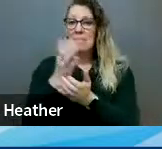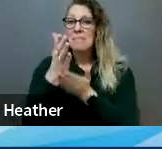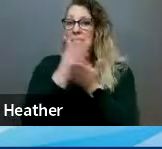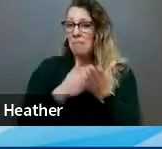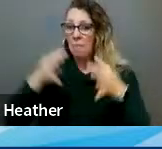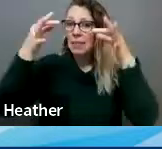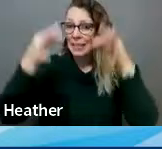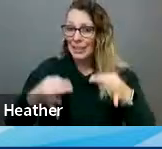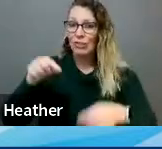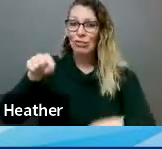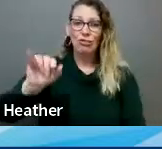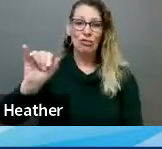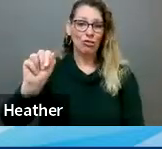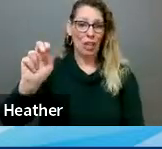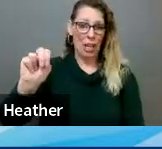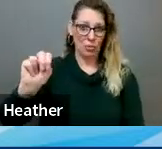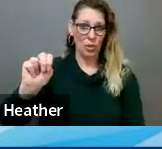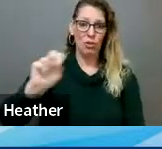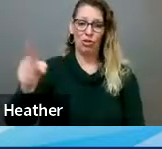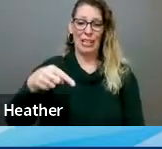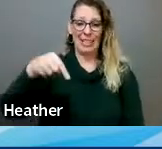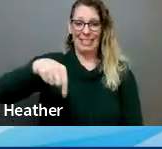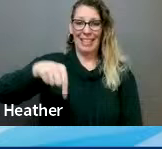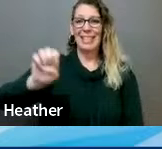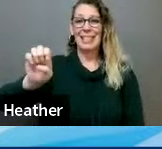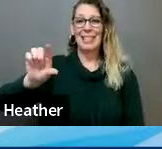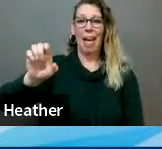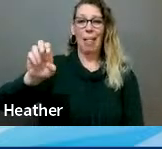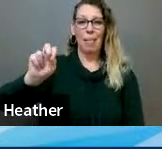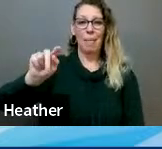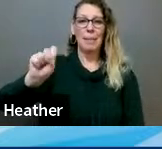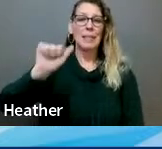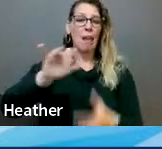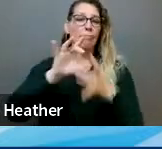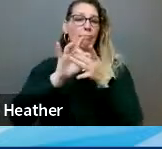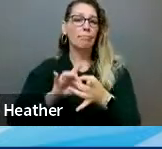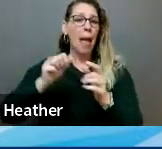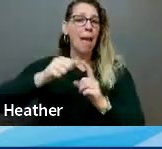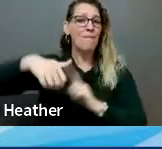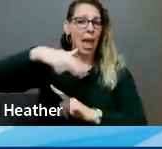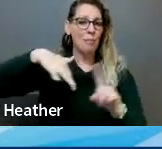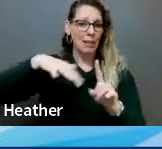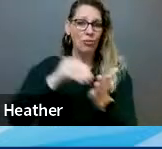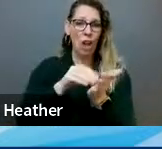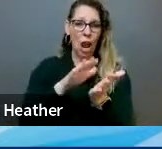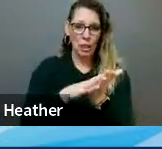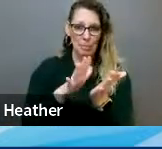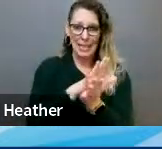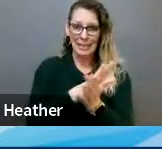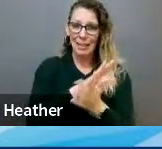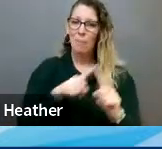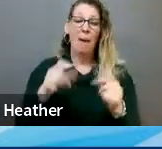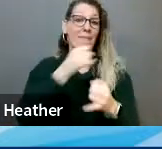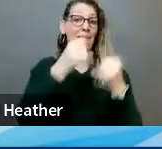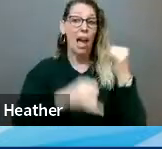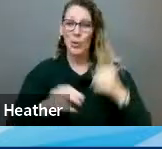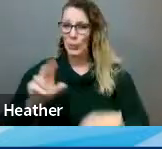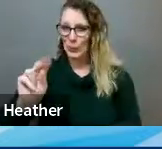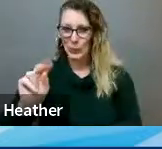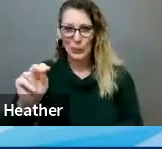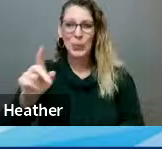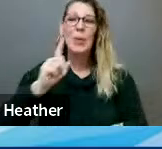in January on, again, just these elements that might relate to environmental documents, but that is not your final either. You will have